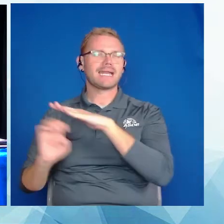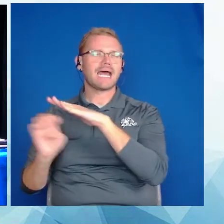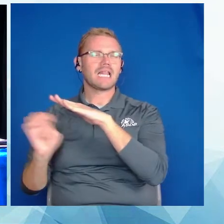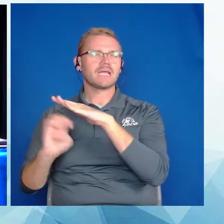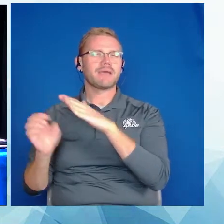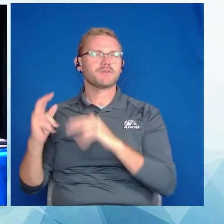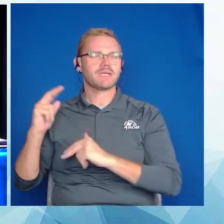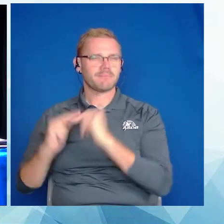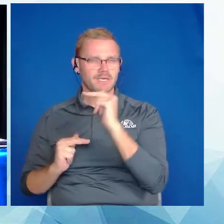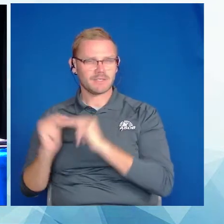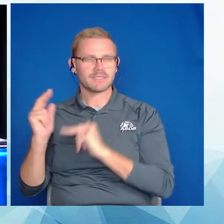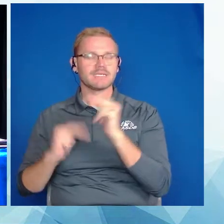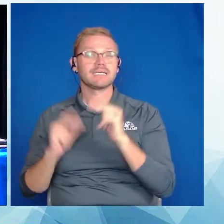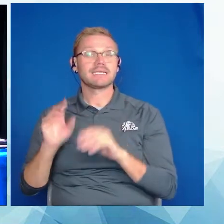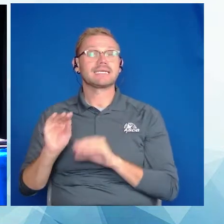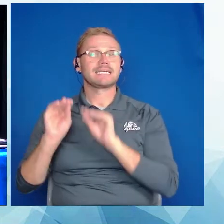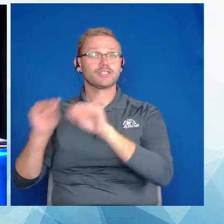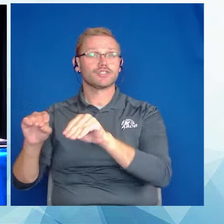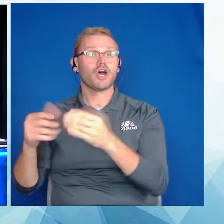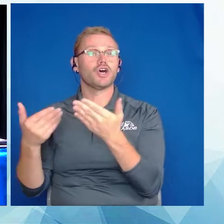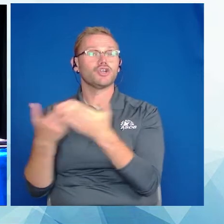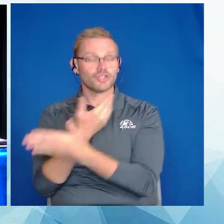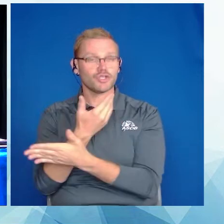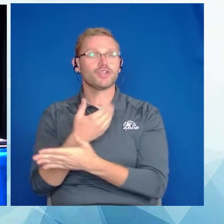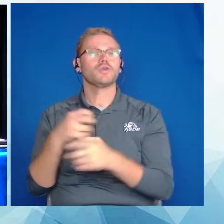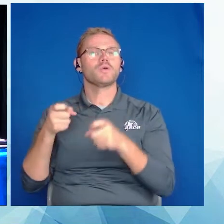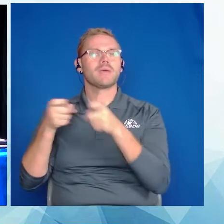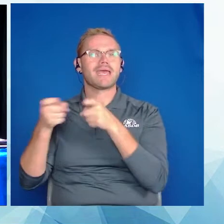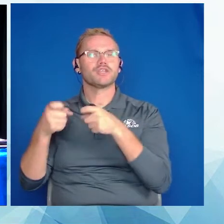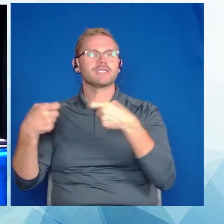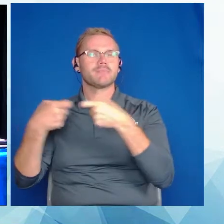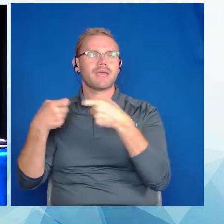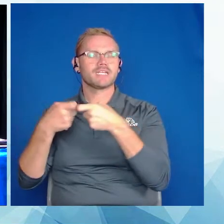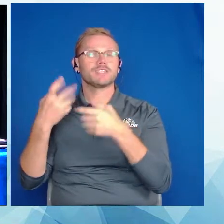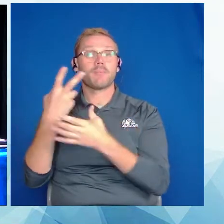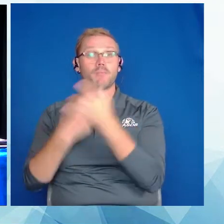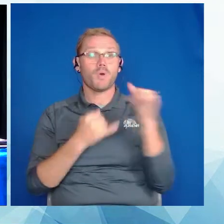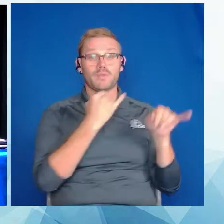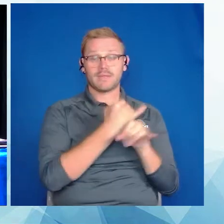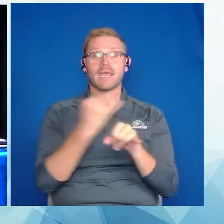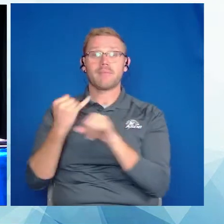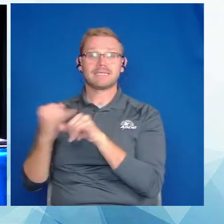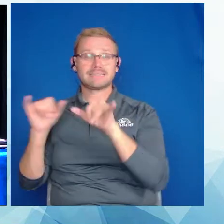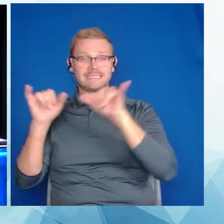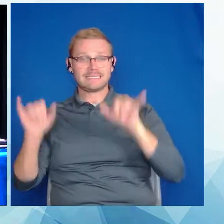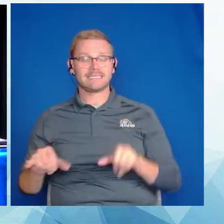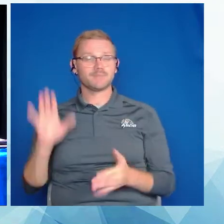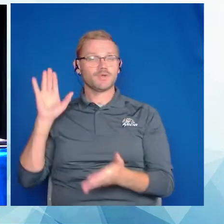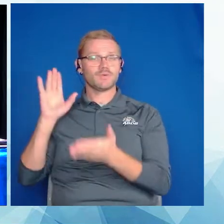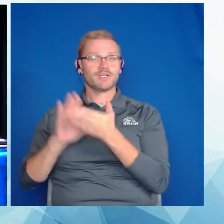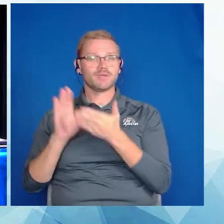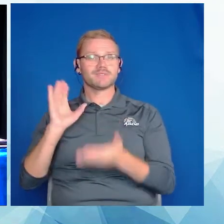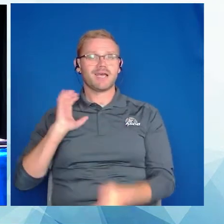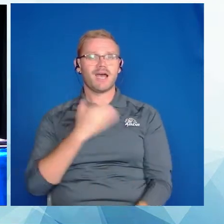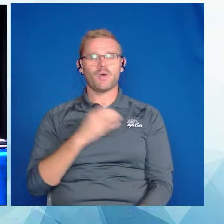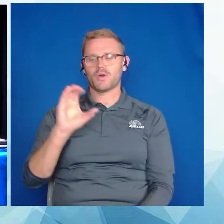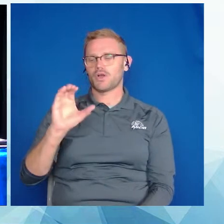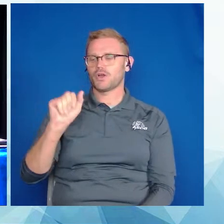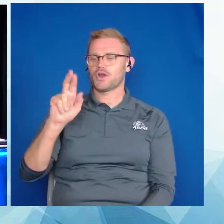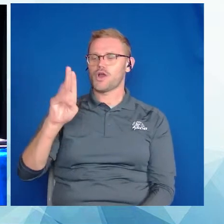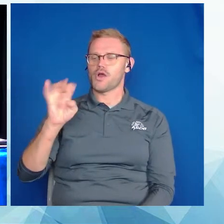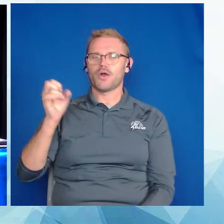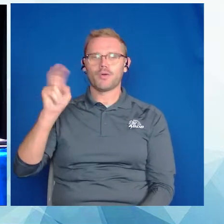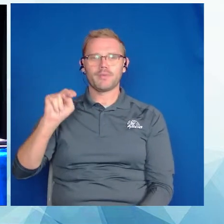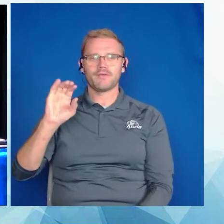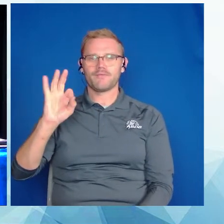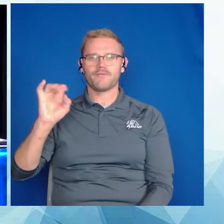building, install new energy management systems on both campuses to reduce our carbon footprint and